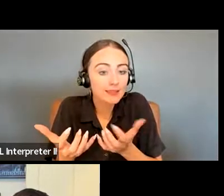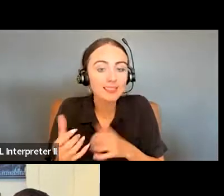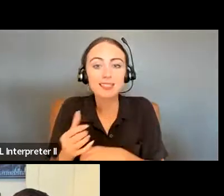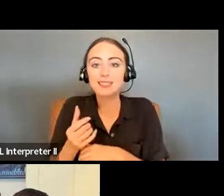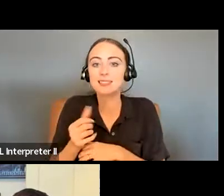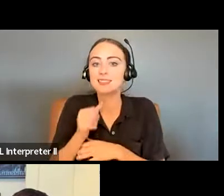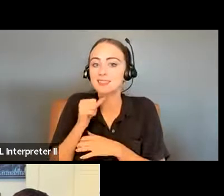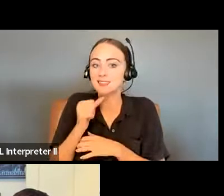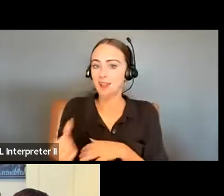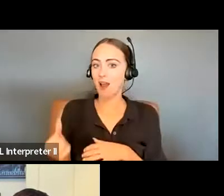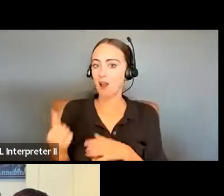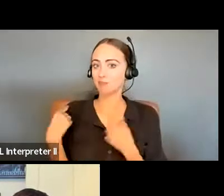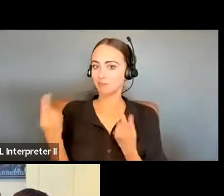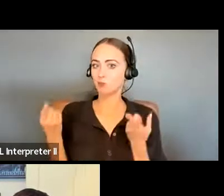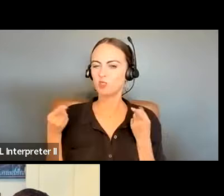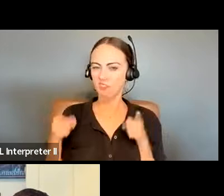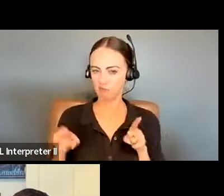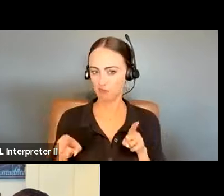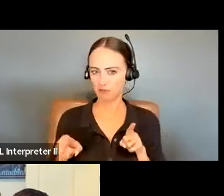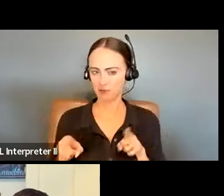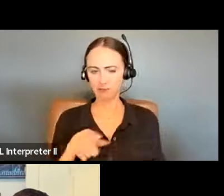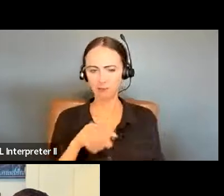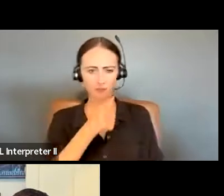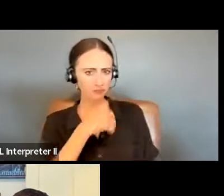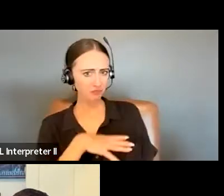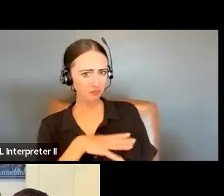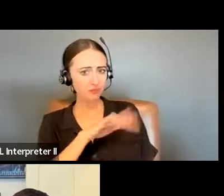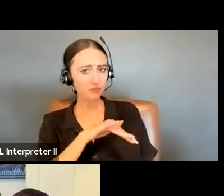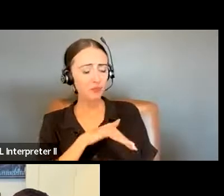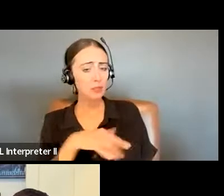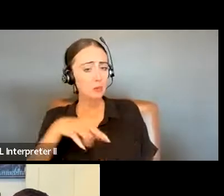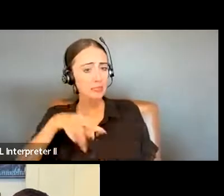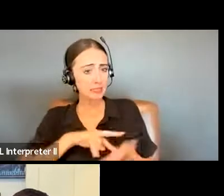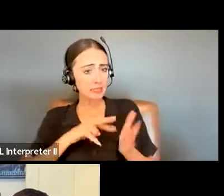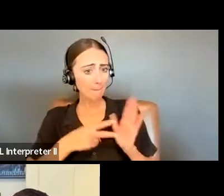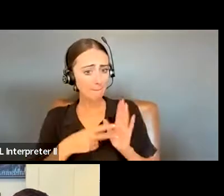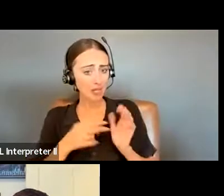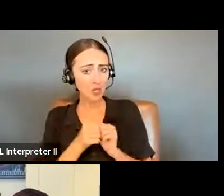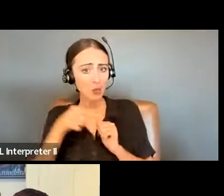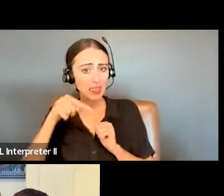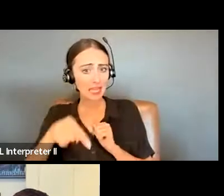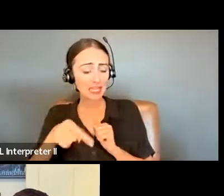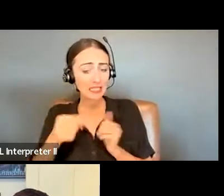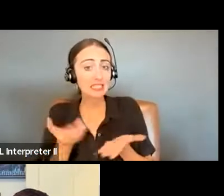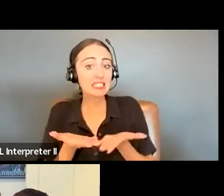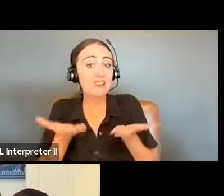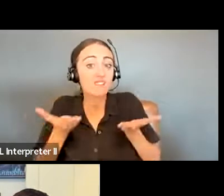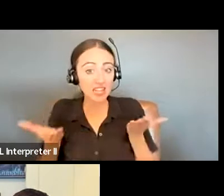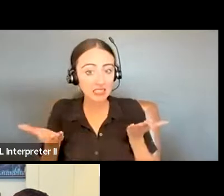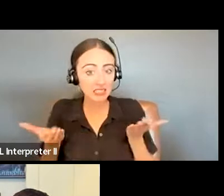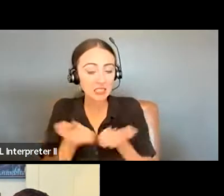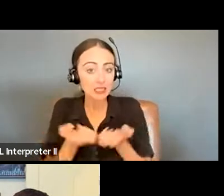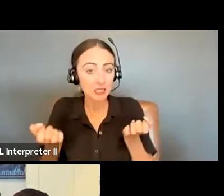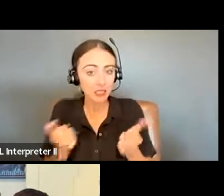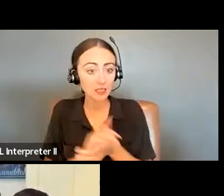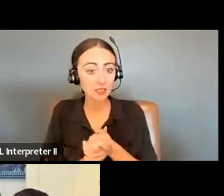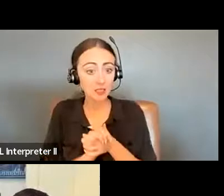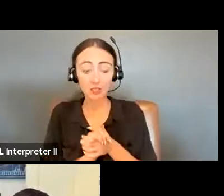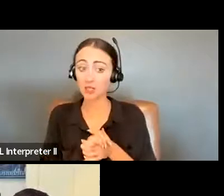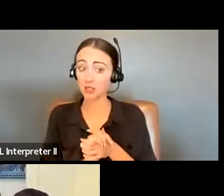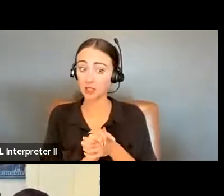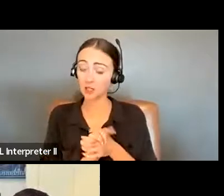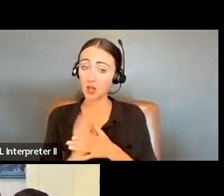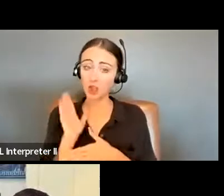achieved. All right, and so does this mean that with these devices, there will be, there's a